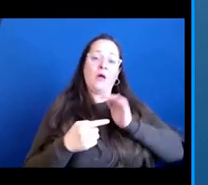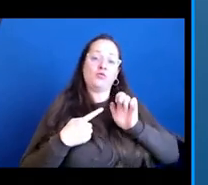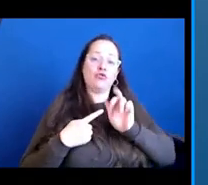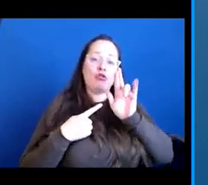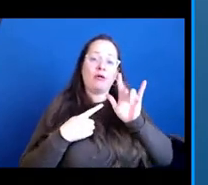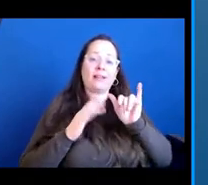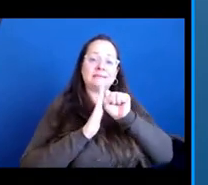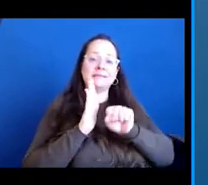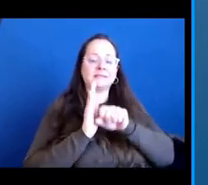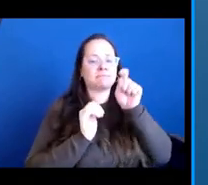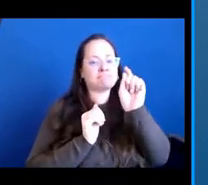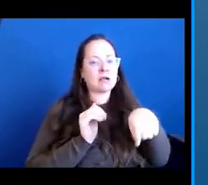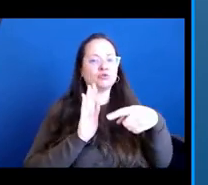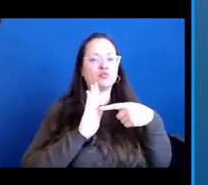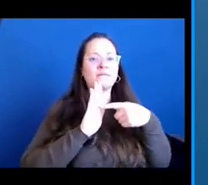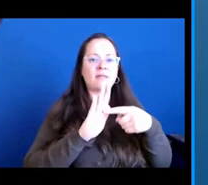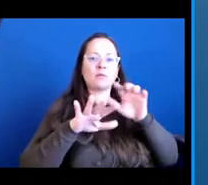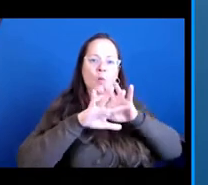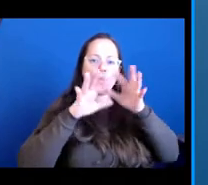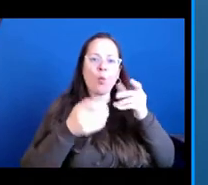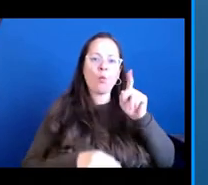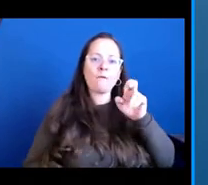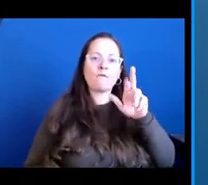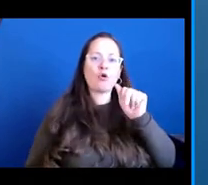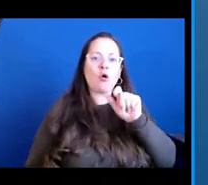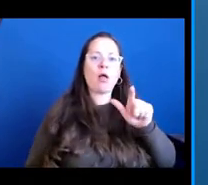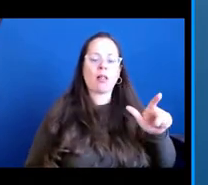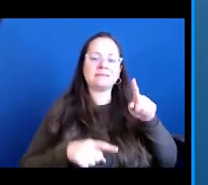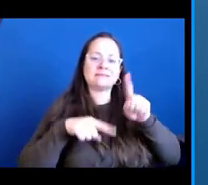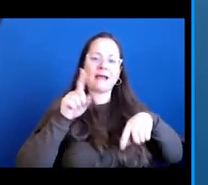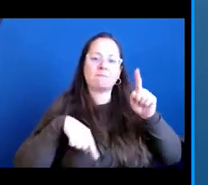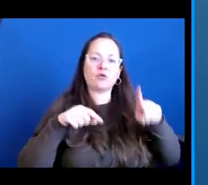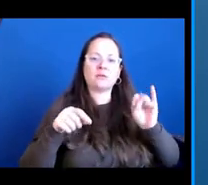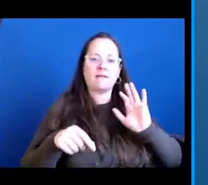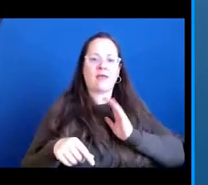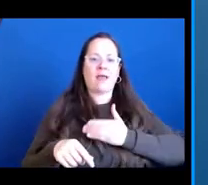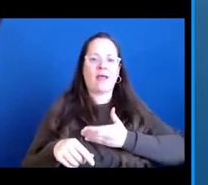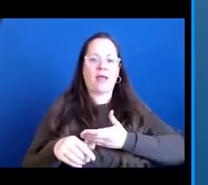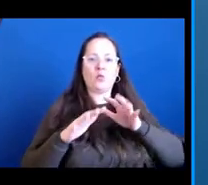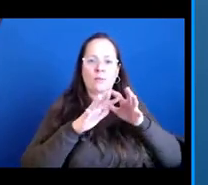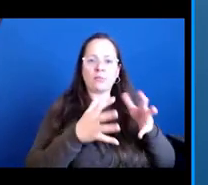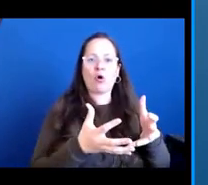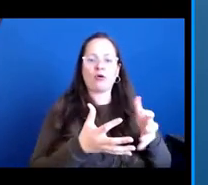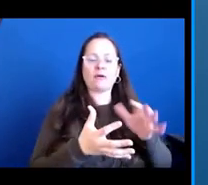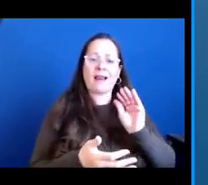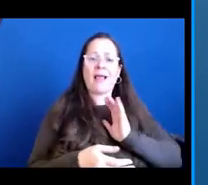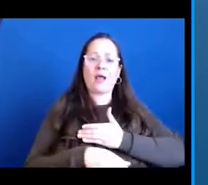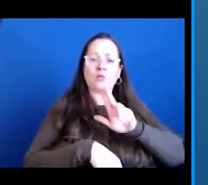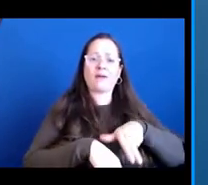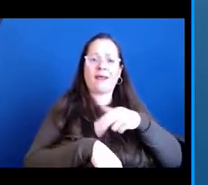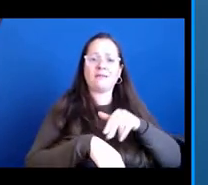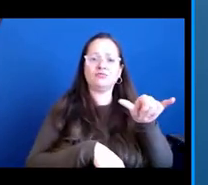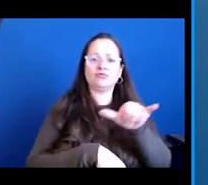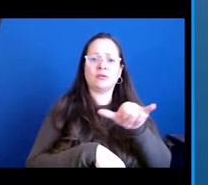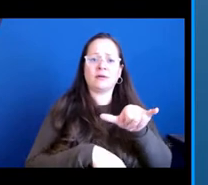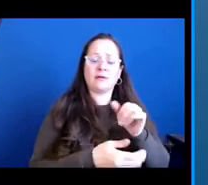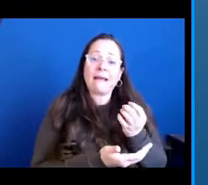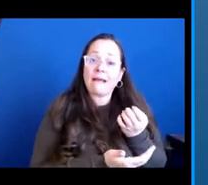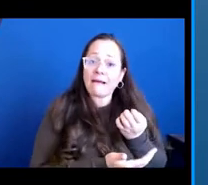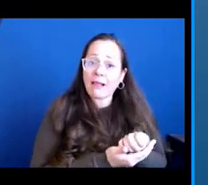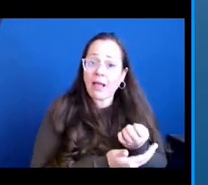reflect the overall diversity of our party and our nation economically geographically